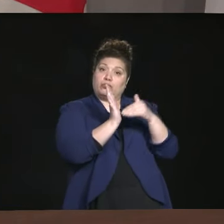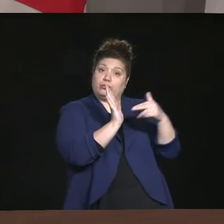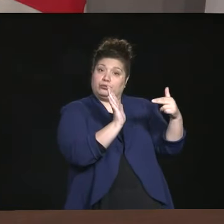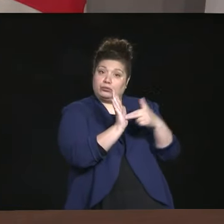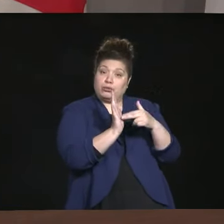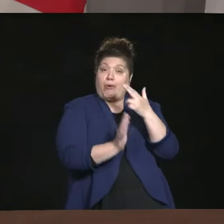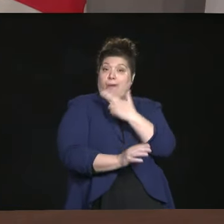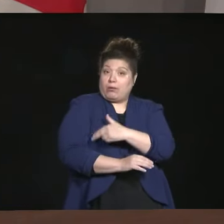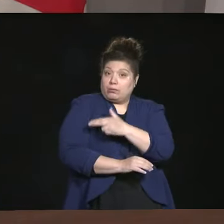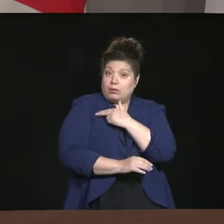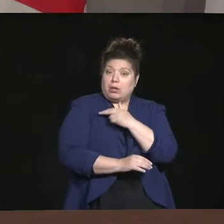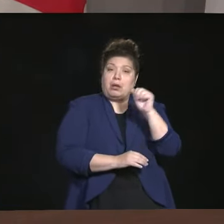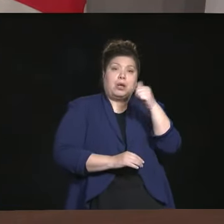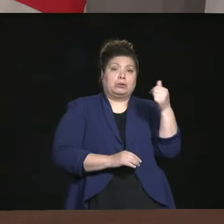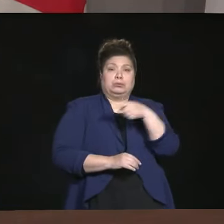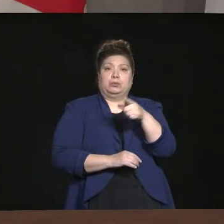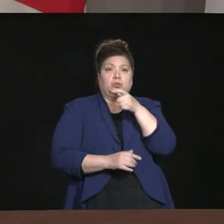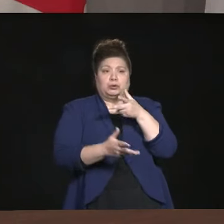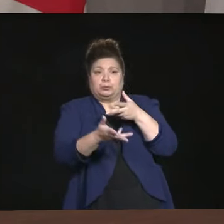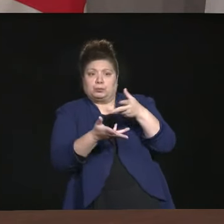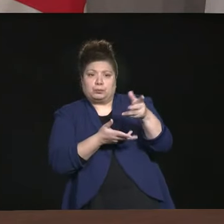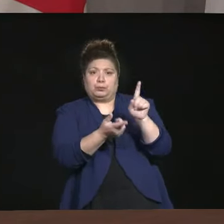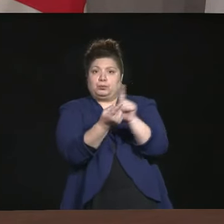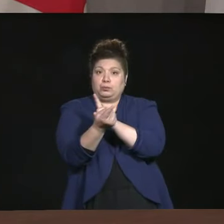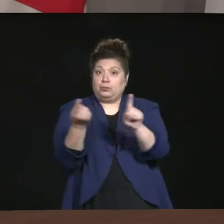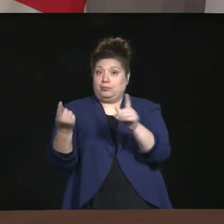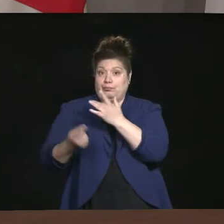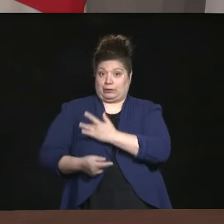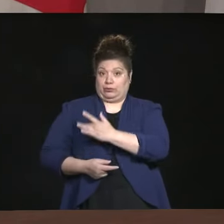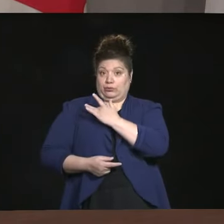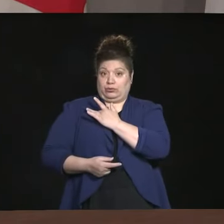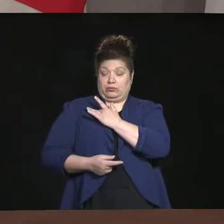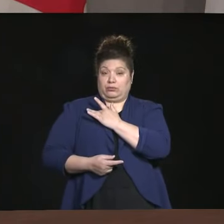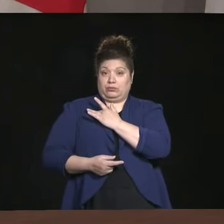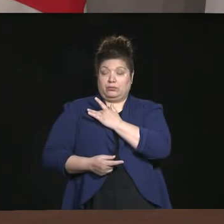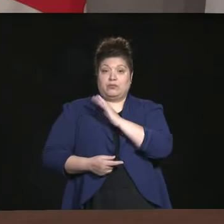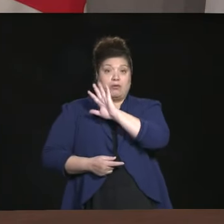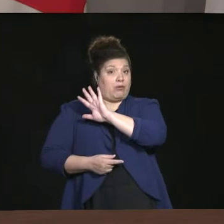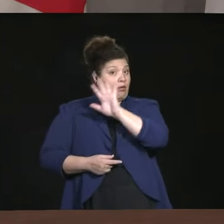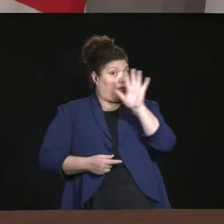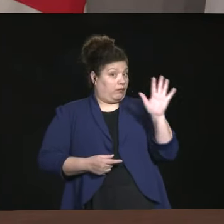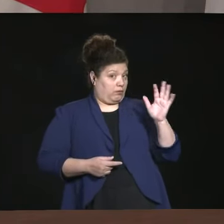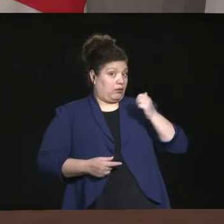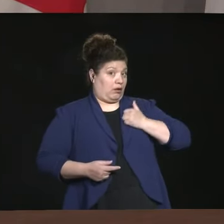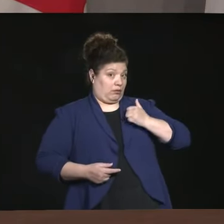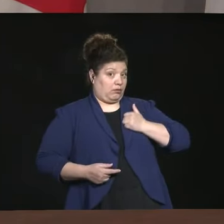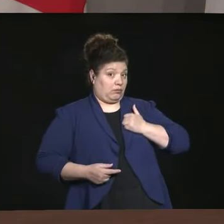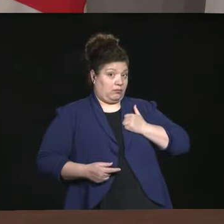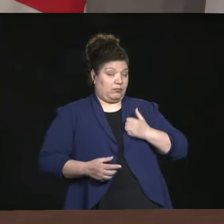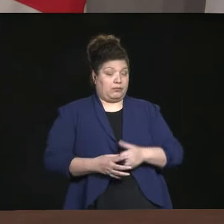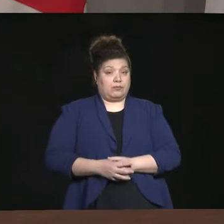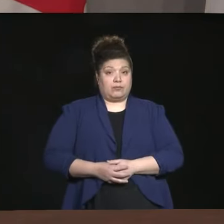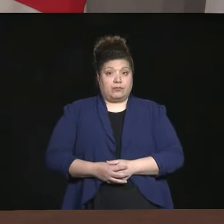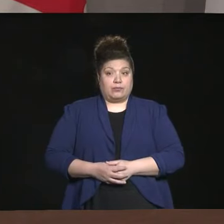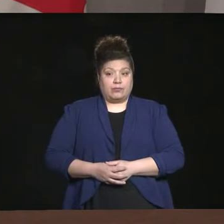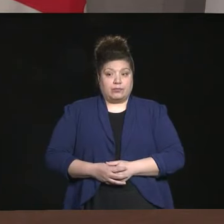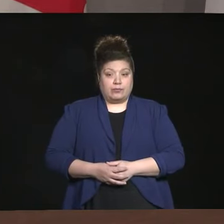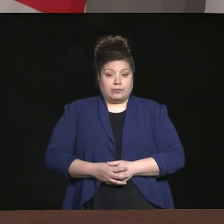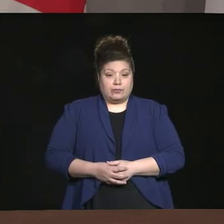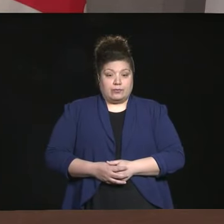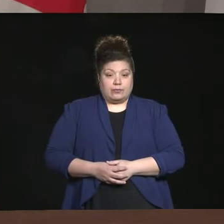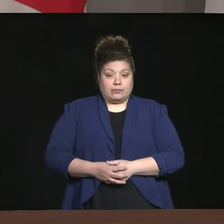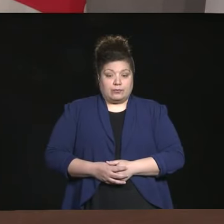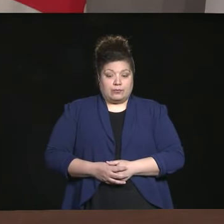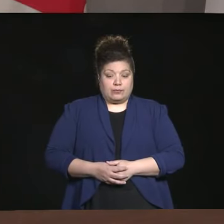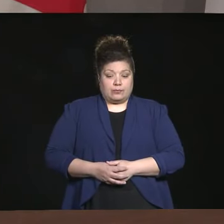workers across this country. Notre objectif est d'être aussi bien préparés que